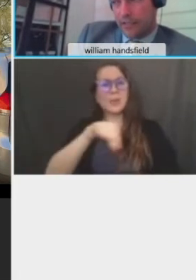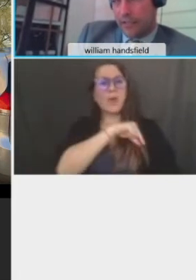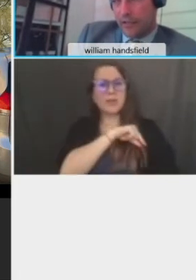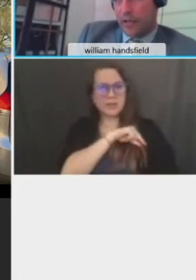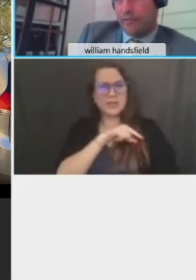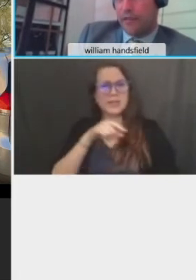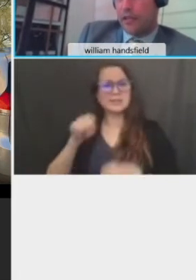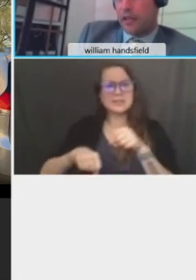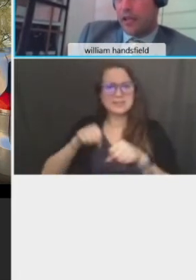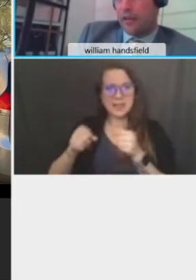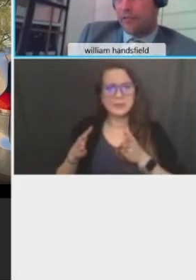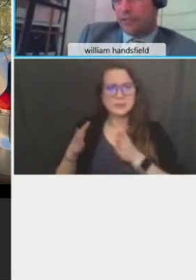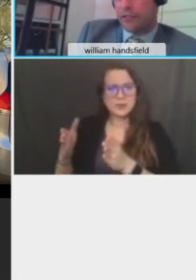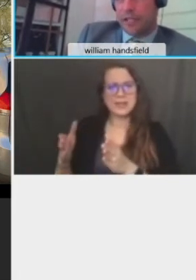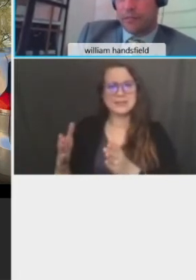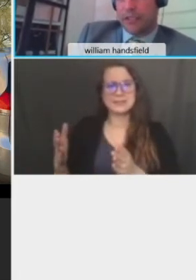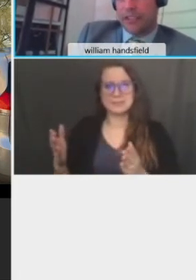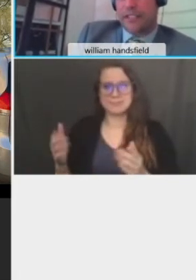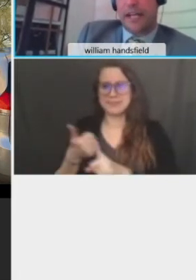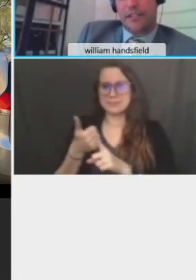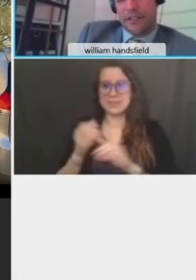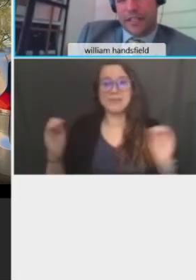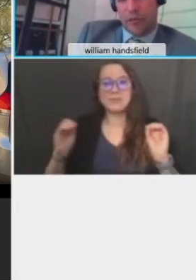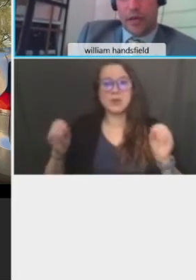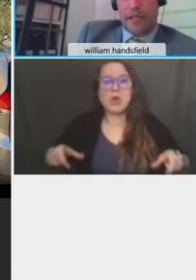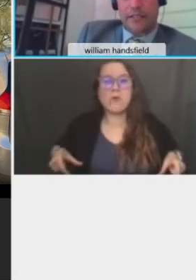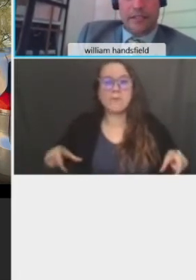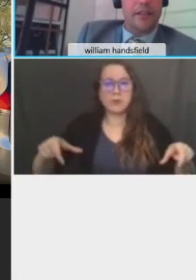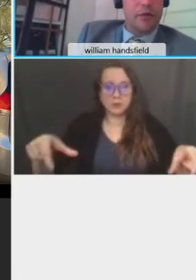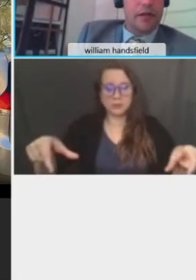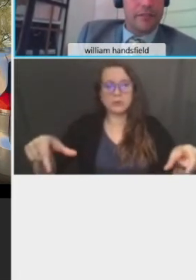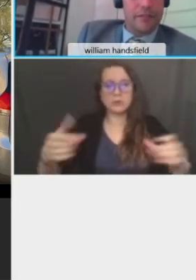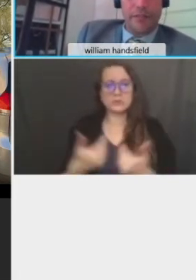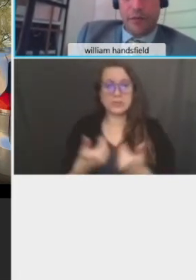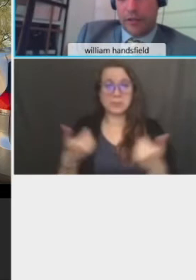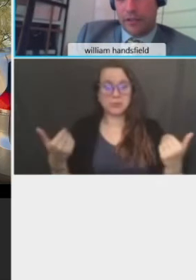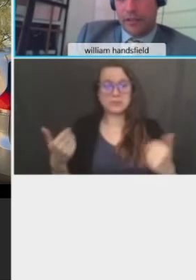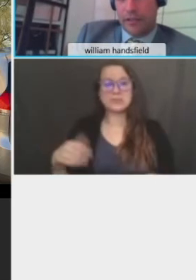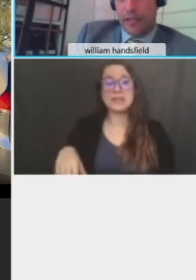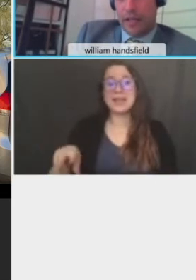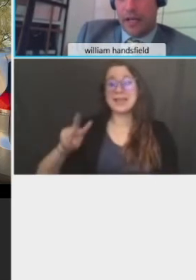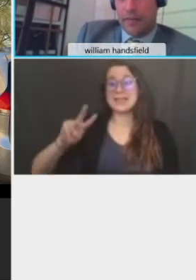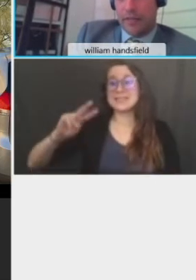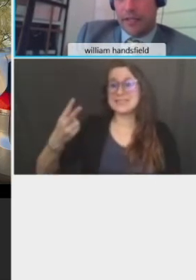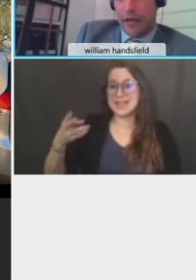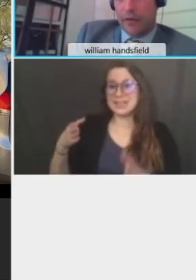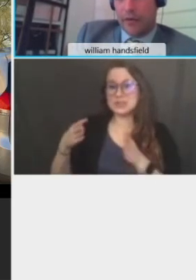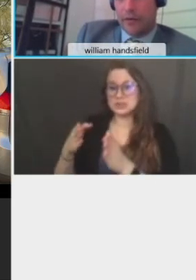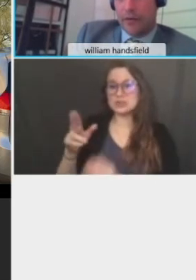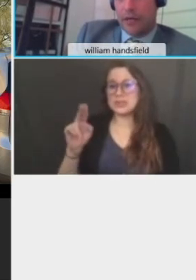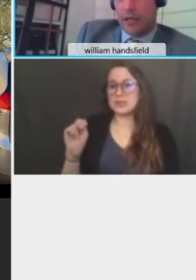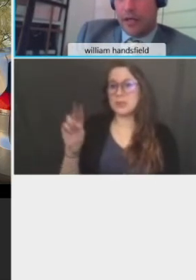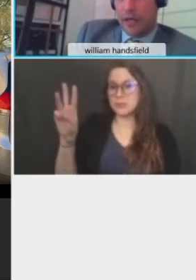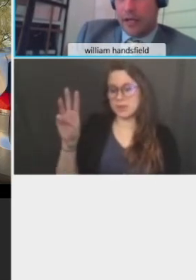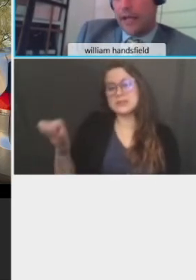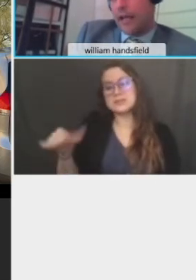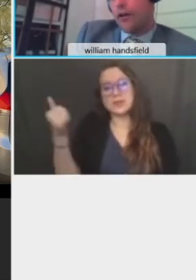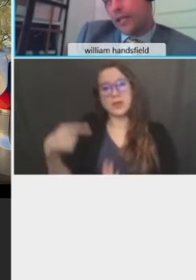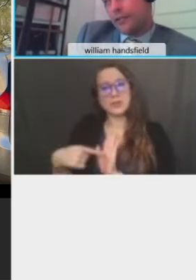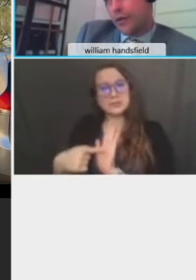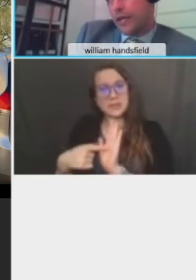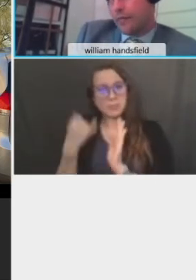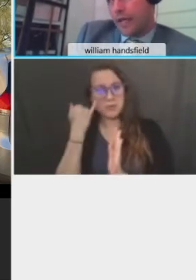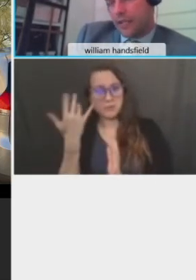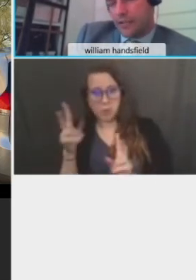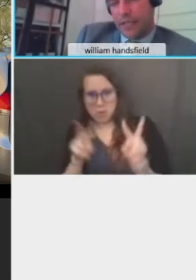cycle tracks that don't have vertical separation. 2nd Street Southwest is another one if you want to look at that one. So I